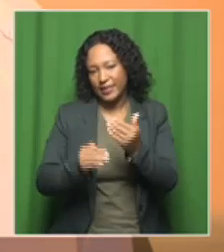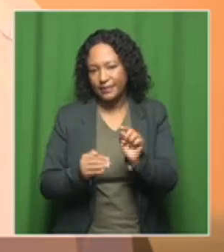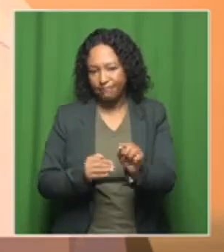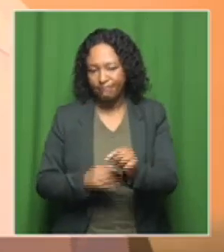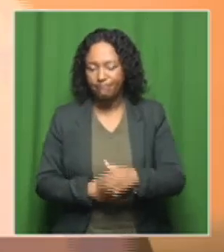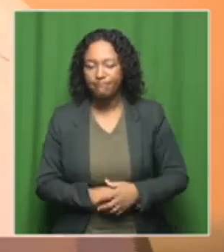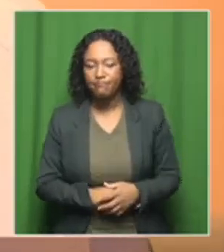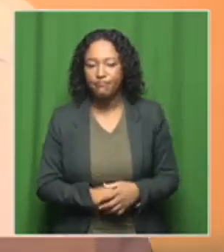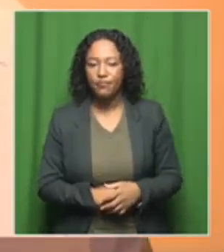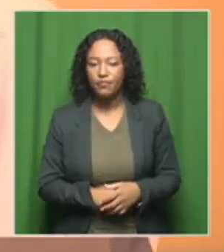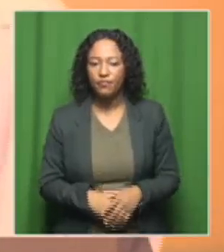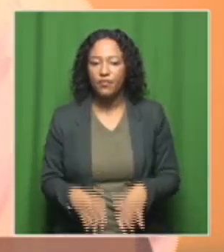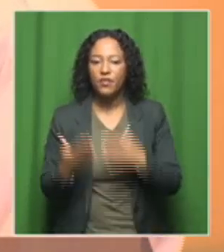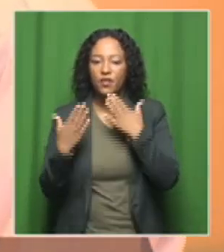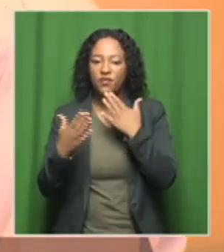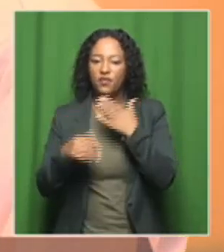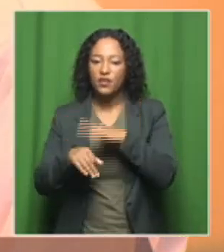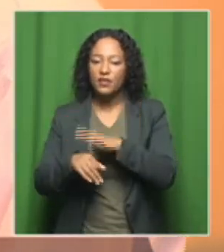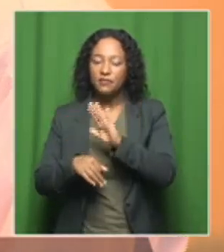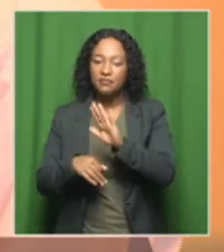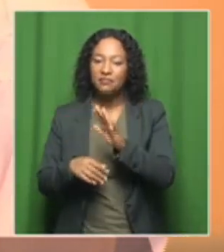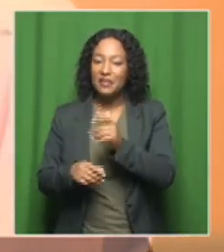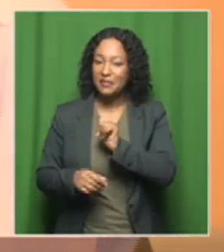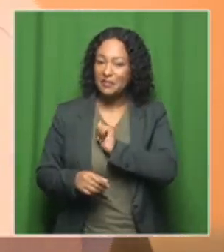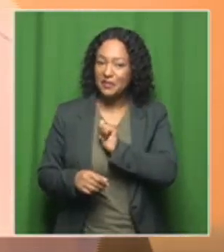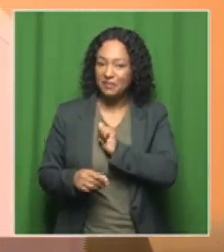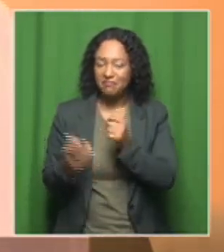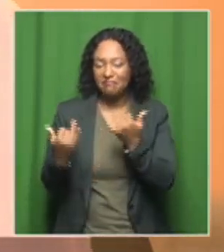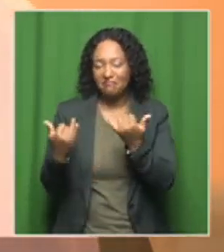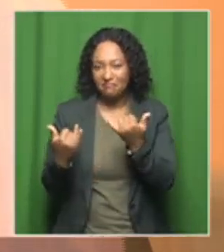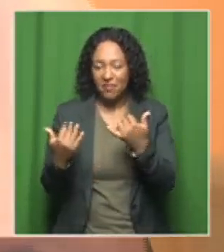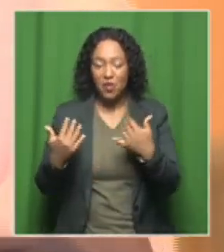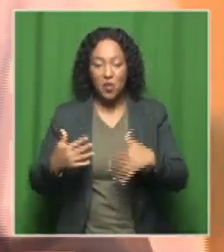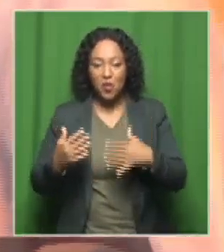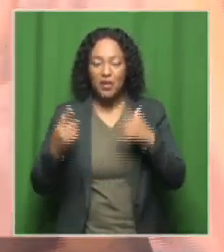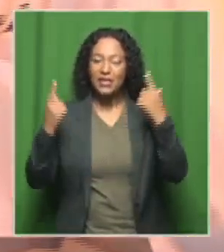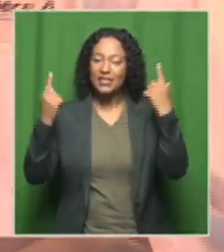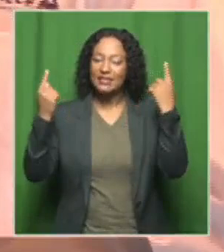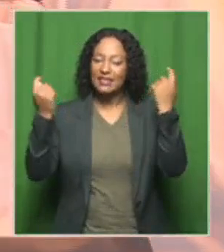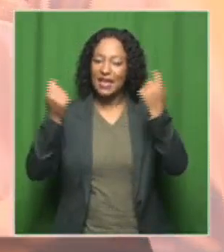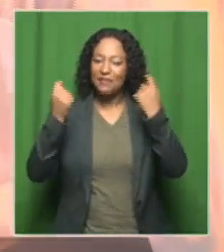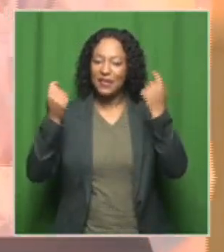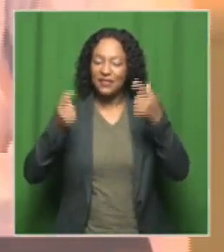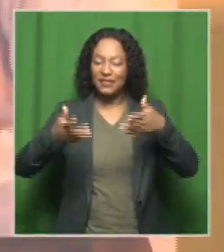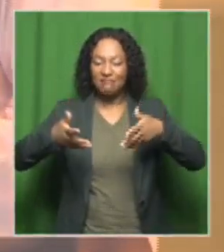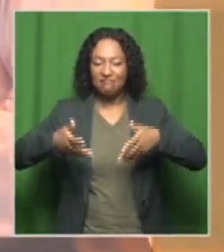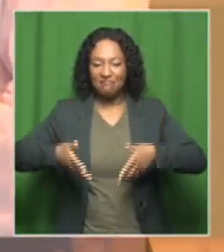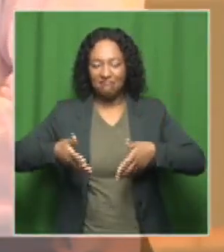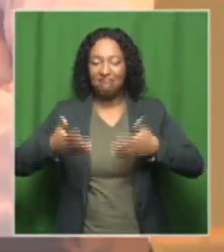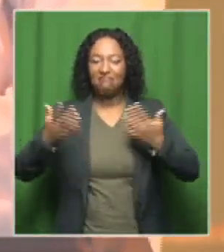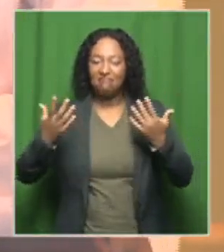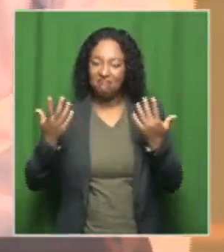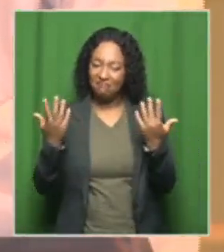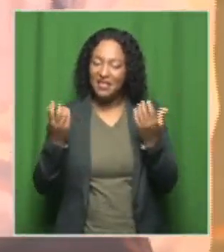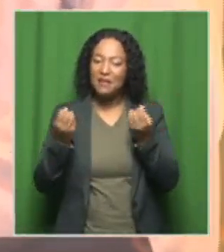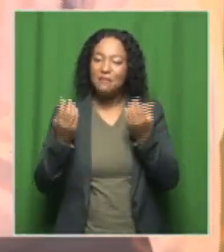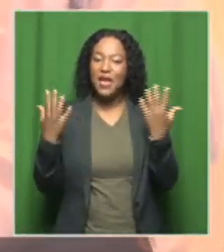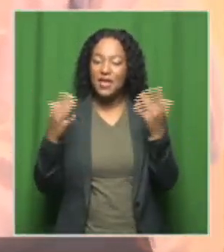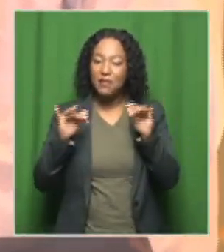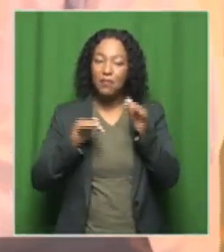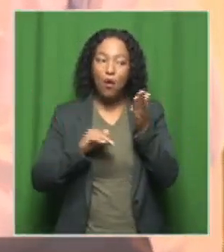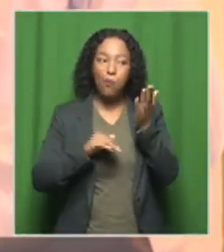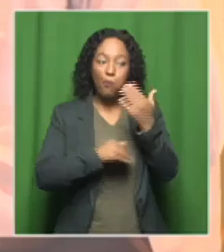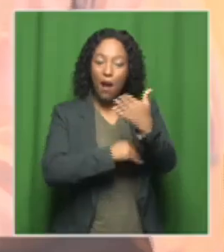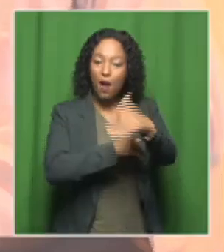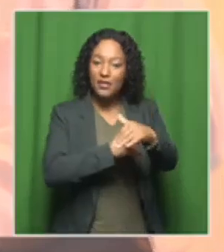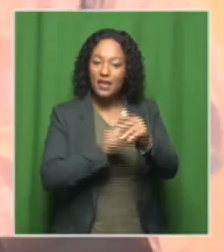thank you very much for your time, and really everything of the best where today is concerned. It is a celebration here, Leanne, various of those role players outside ready